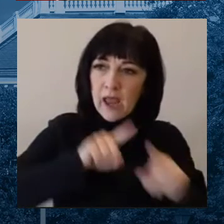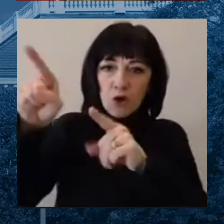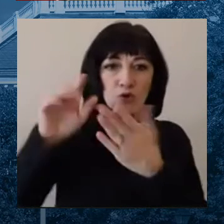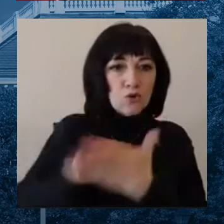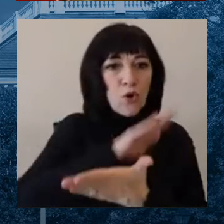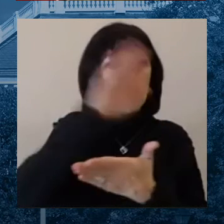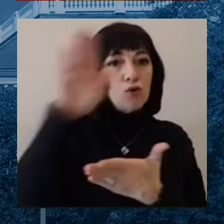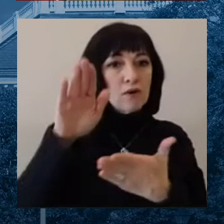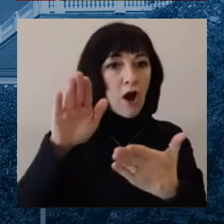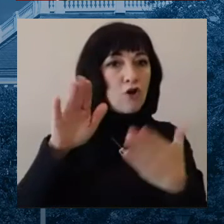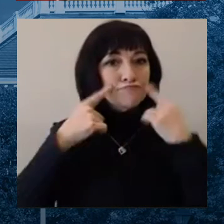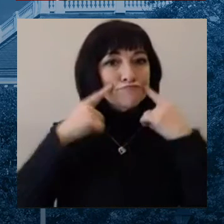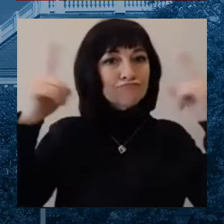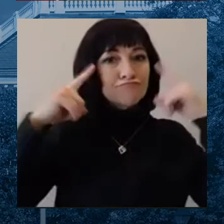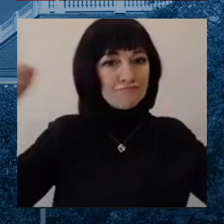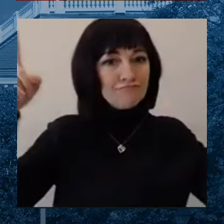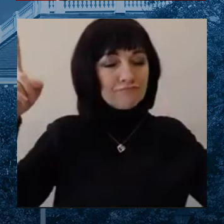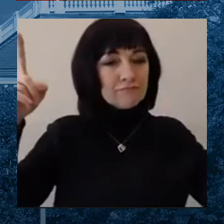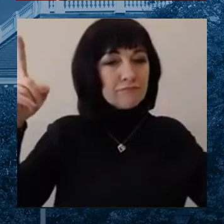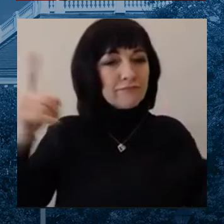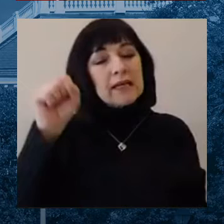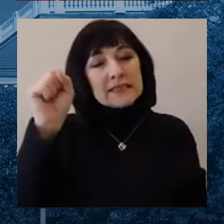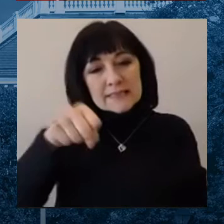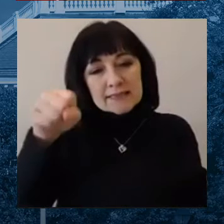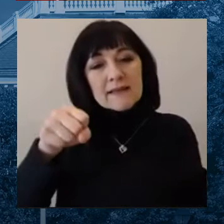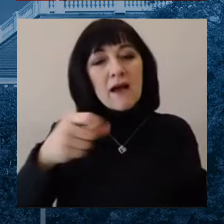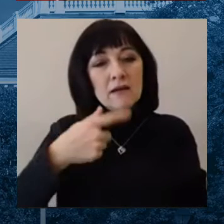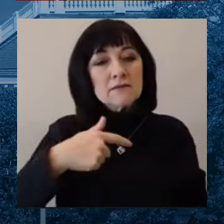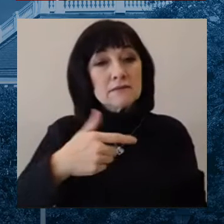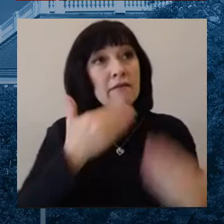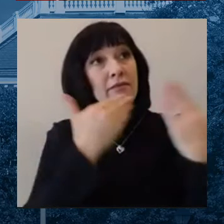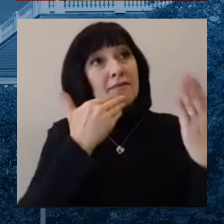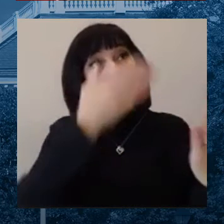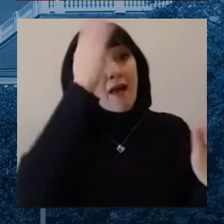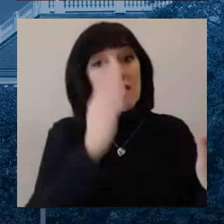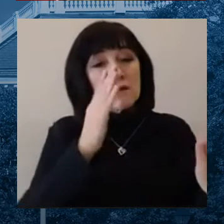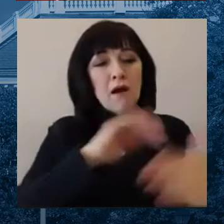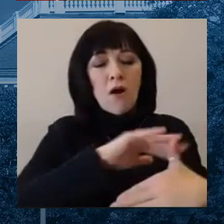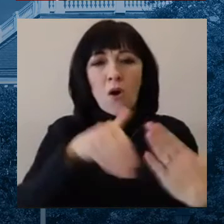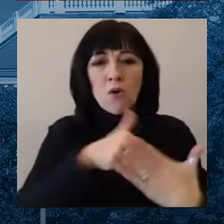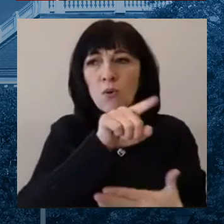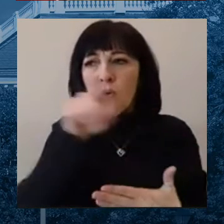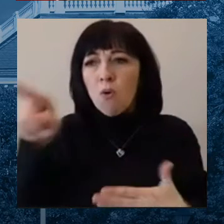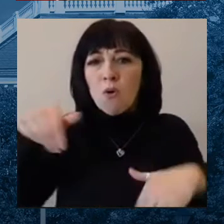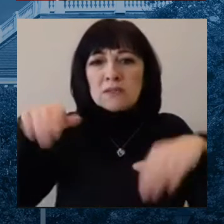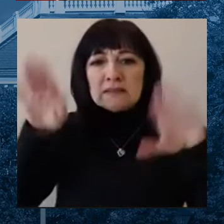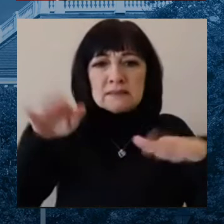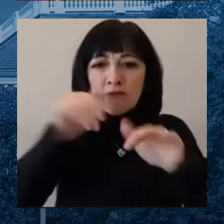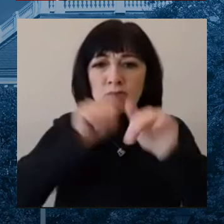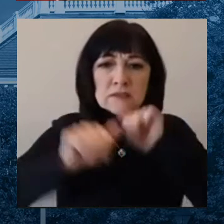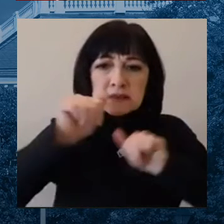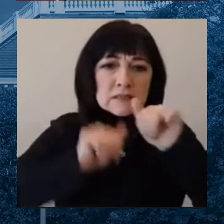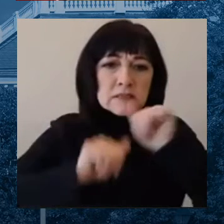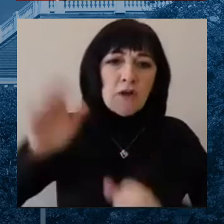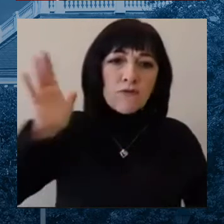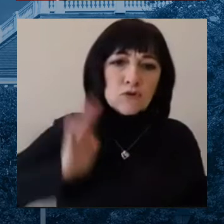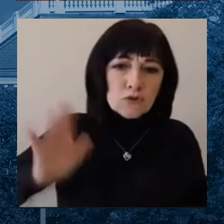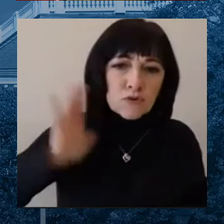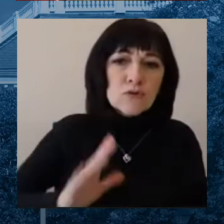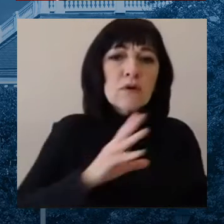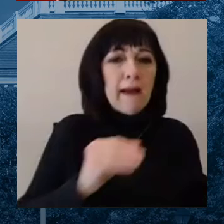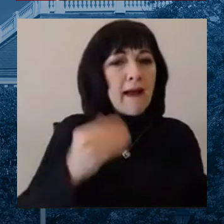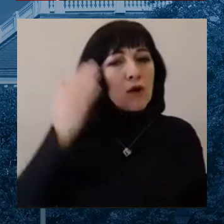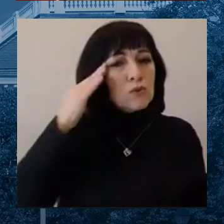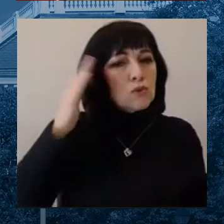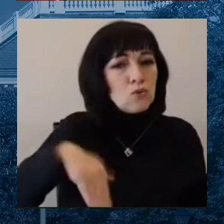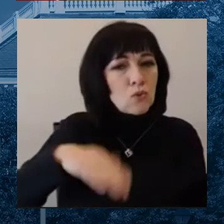about. You know, we thank God for all the sacrifices that have been made for those of the past, present, and those of the future.